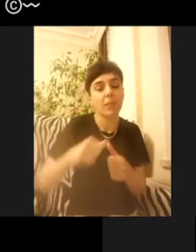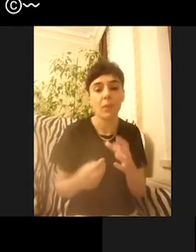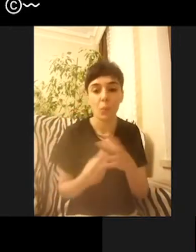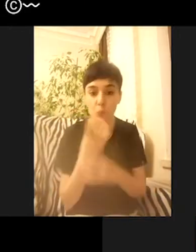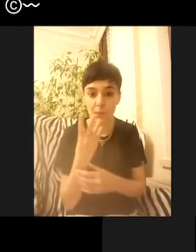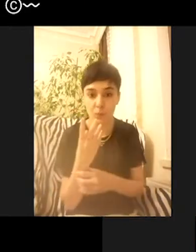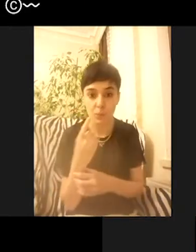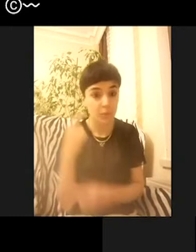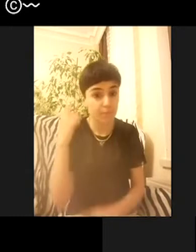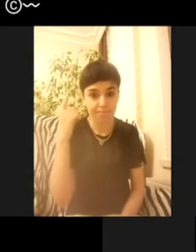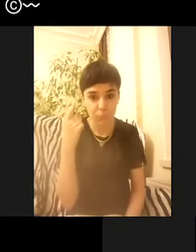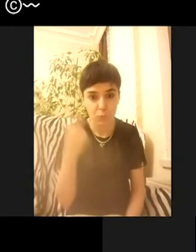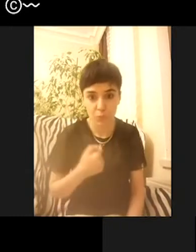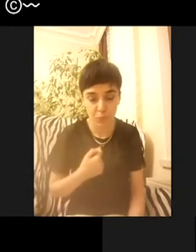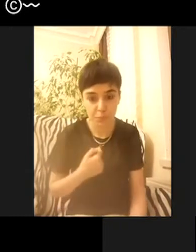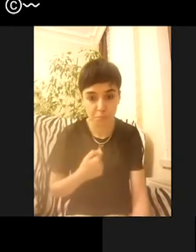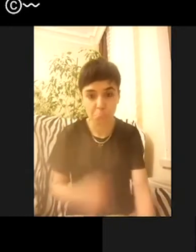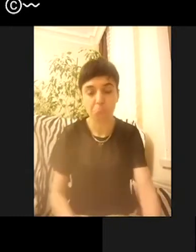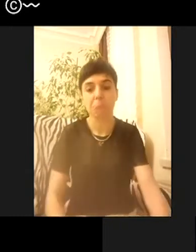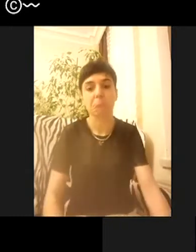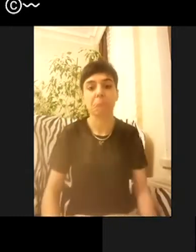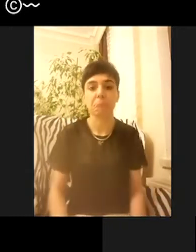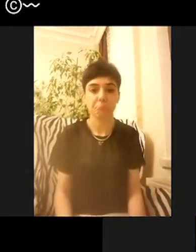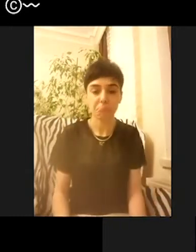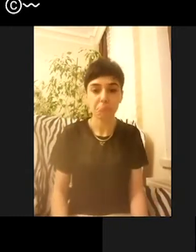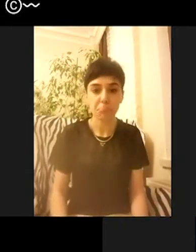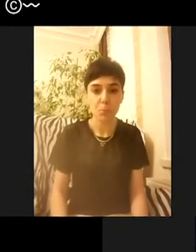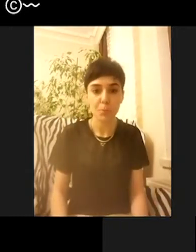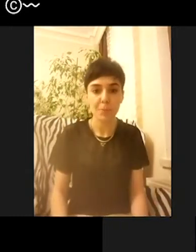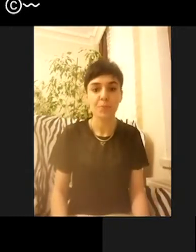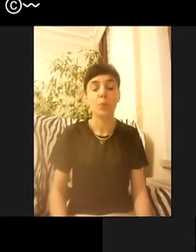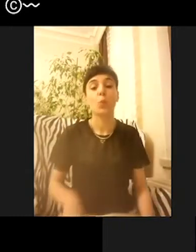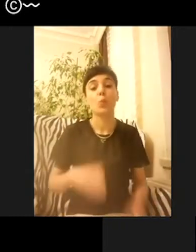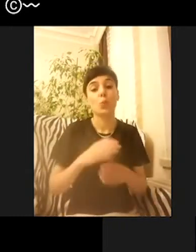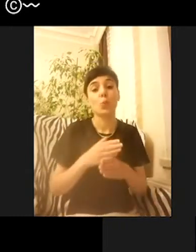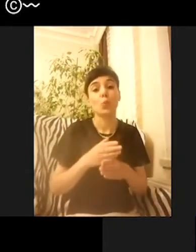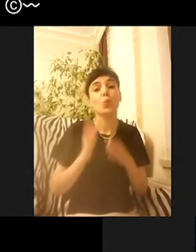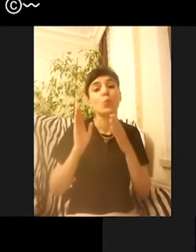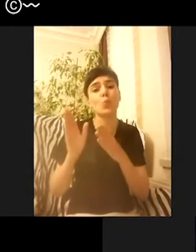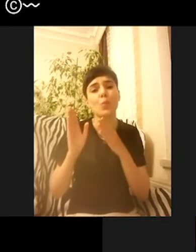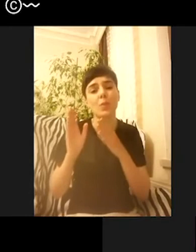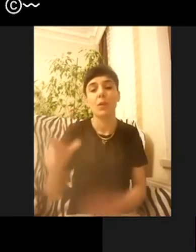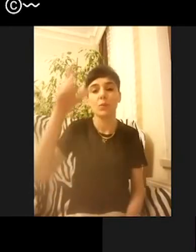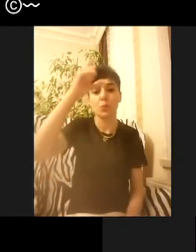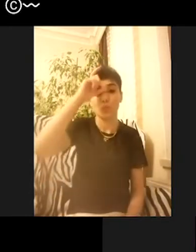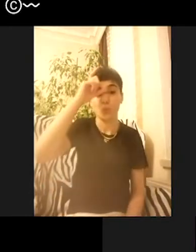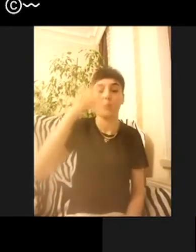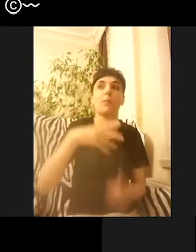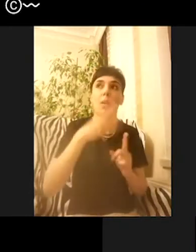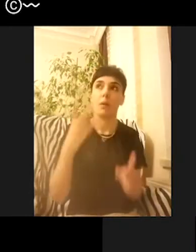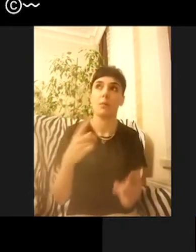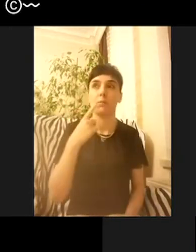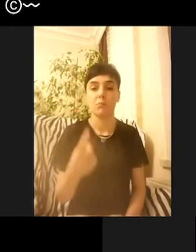the term Turkish LGBTs when we identify queer and trans people in Turkey, living in Turkey.